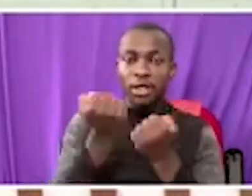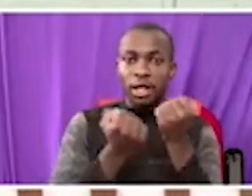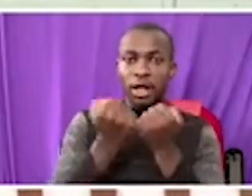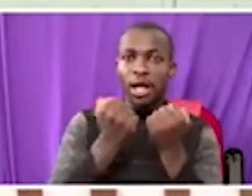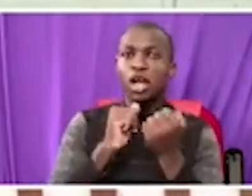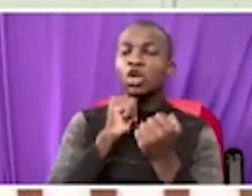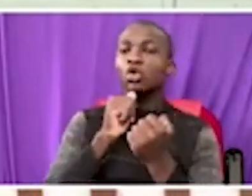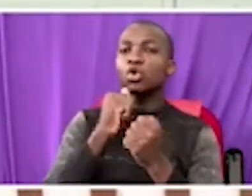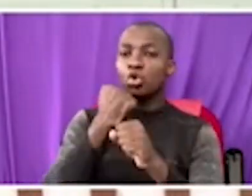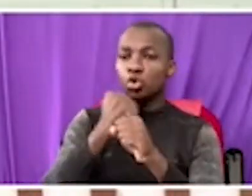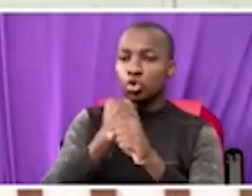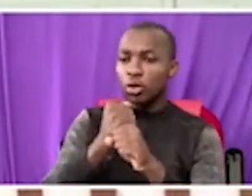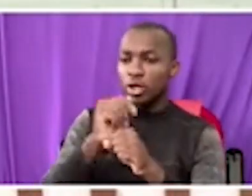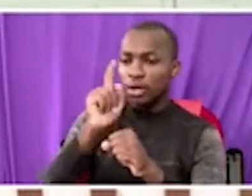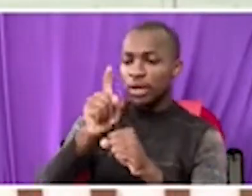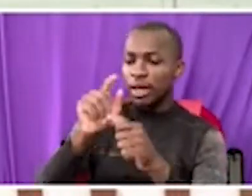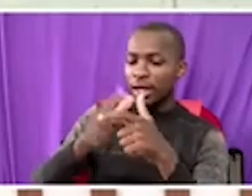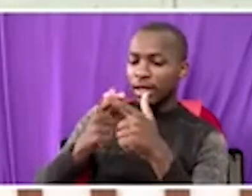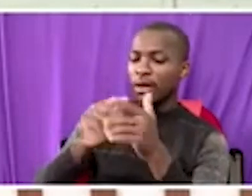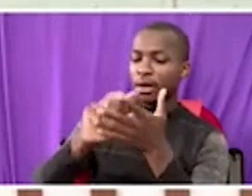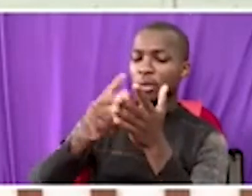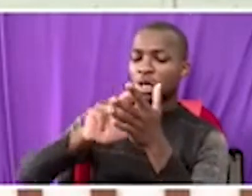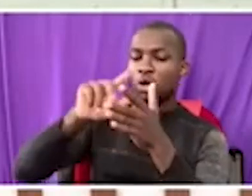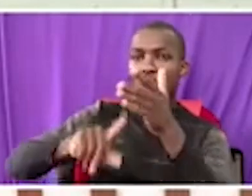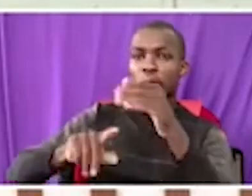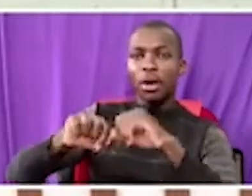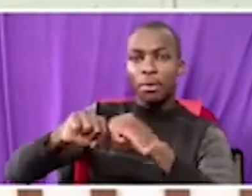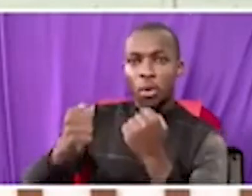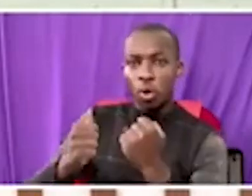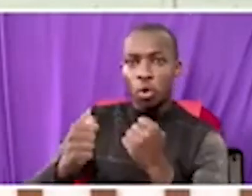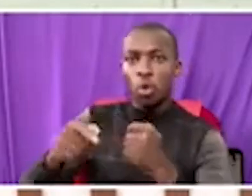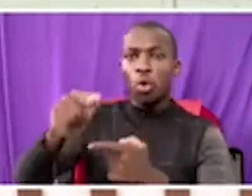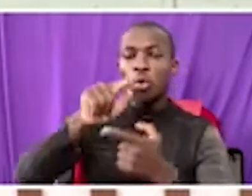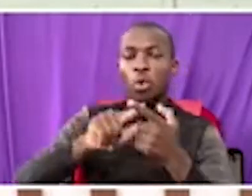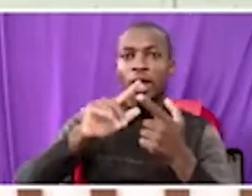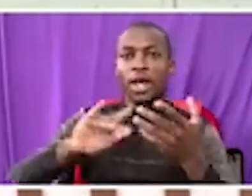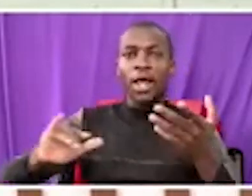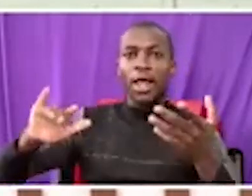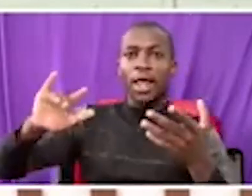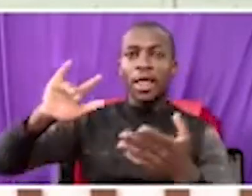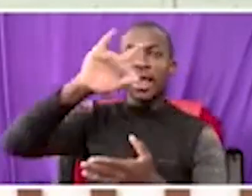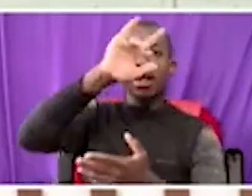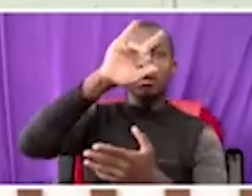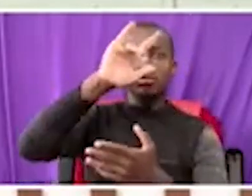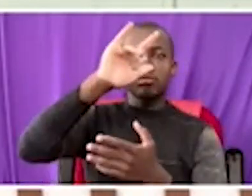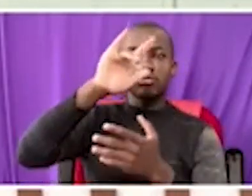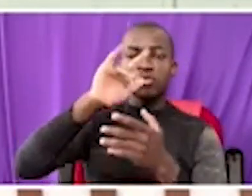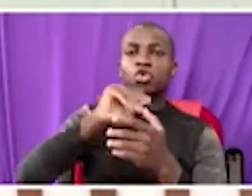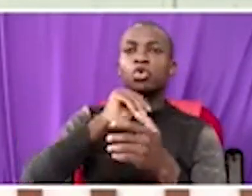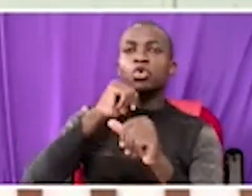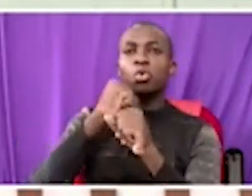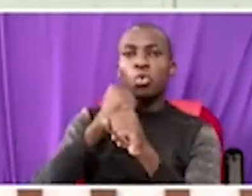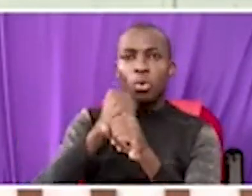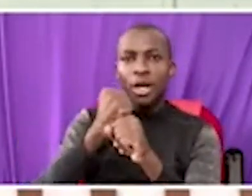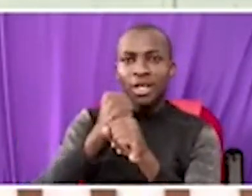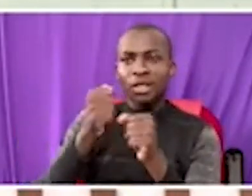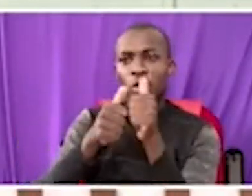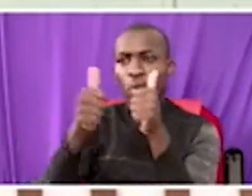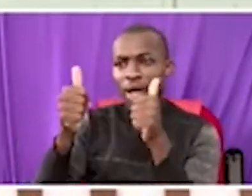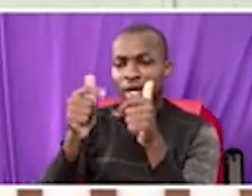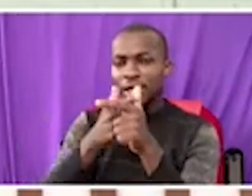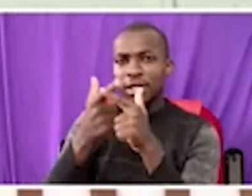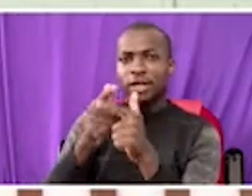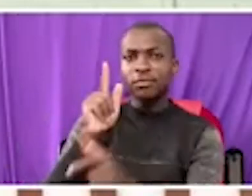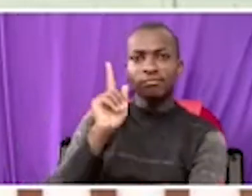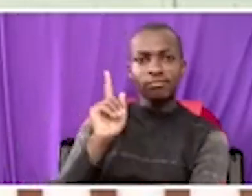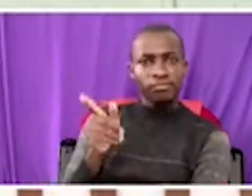should, it is broken. When an airplane is not working as it should,